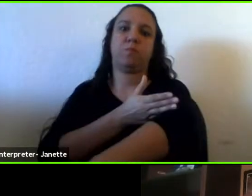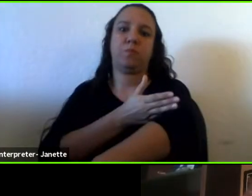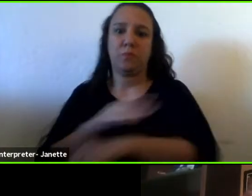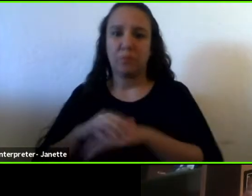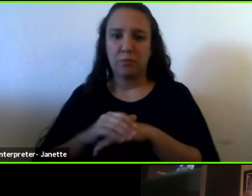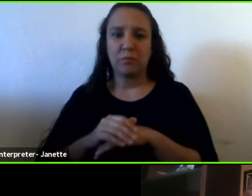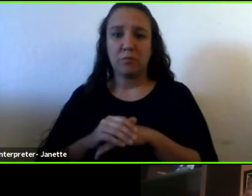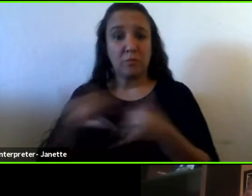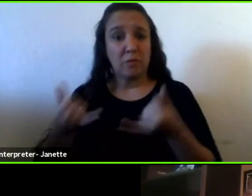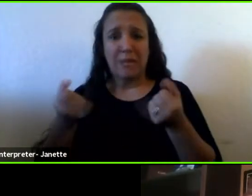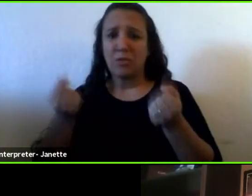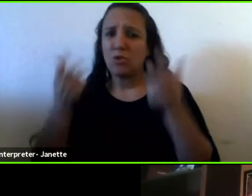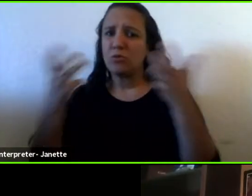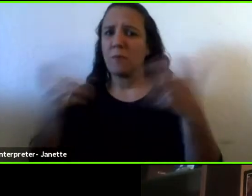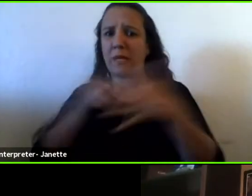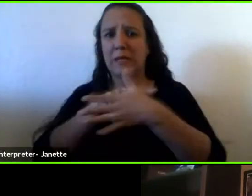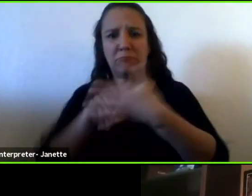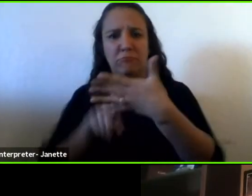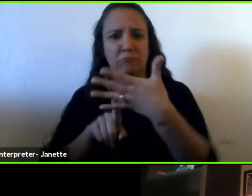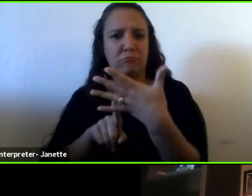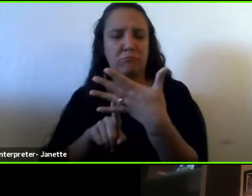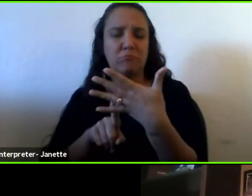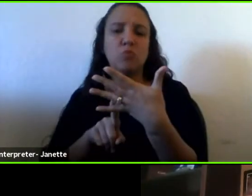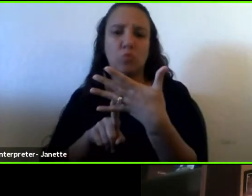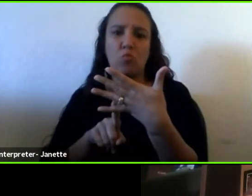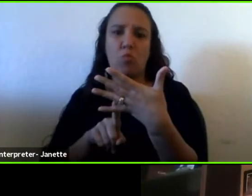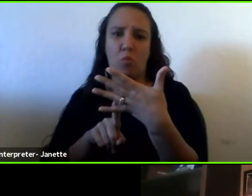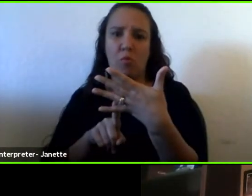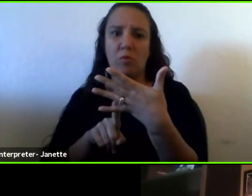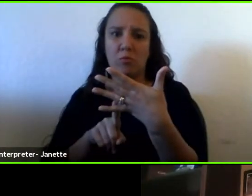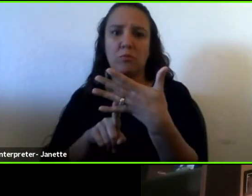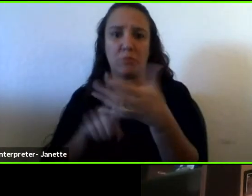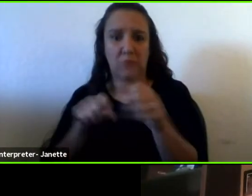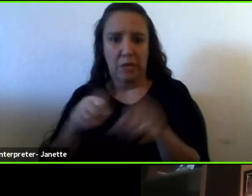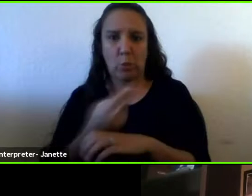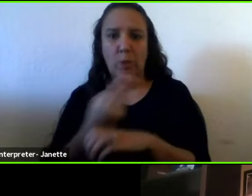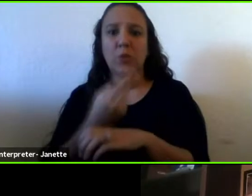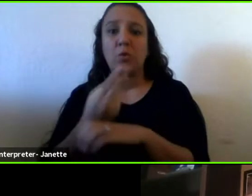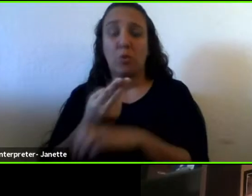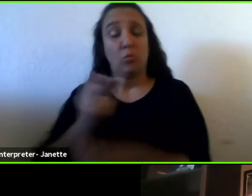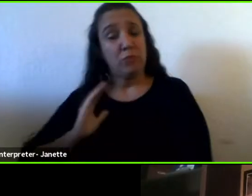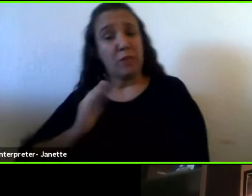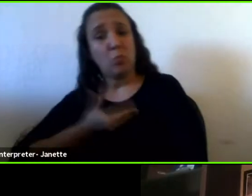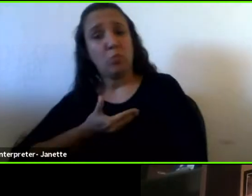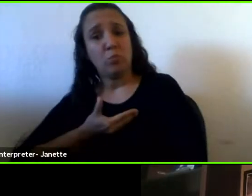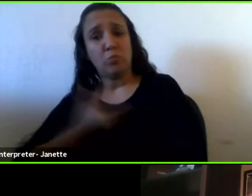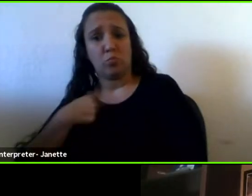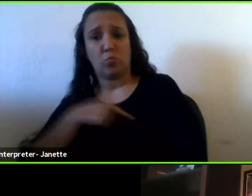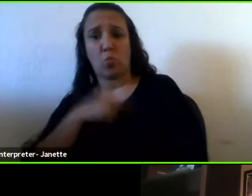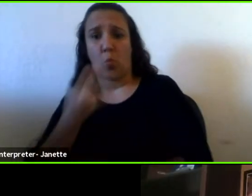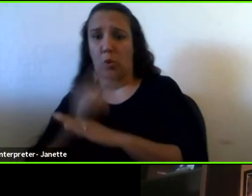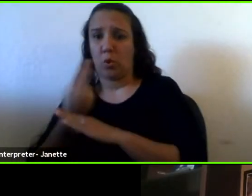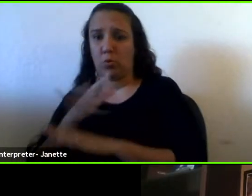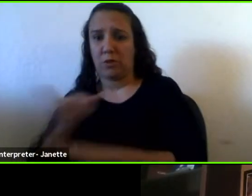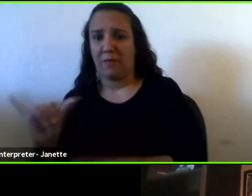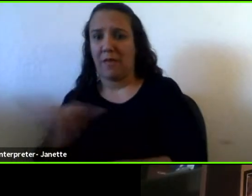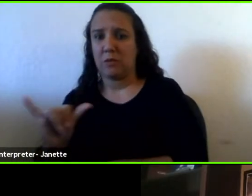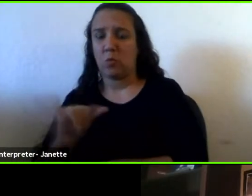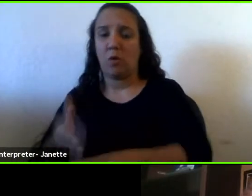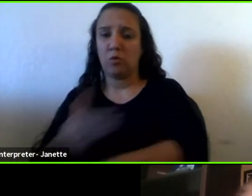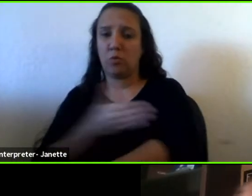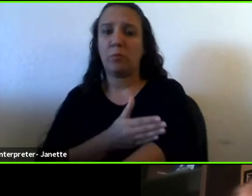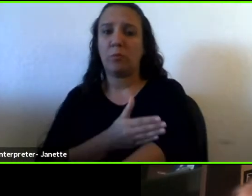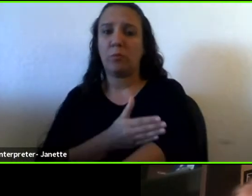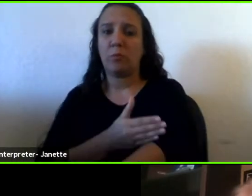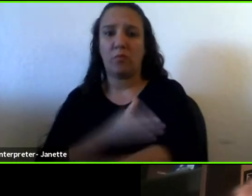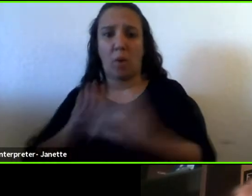and we as a company are using many of them to really drive our sales activities and our performance in the future.